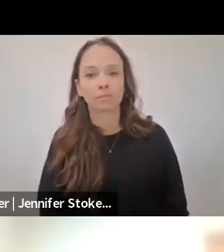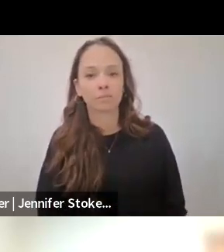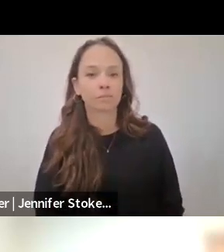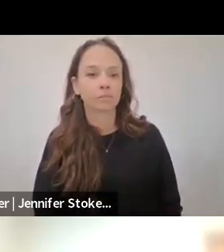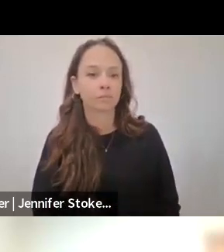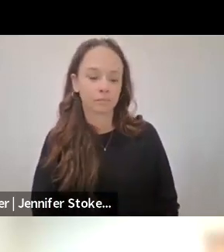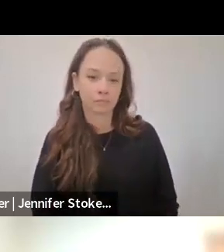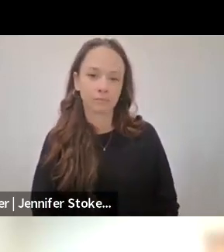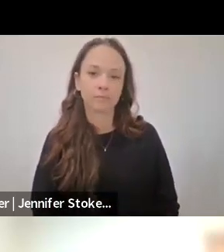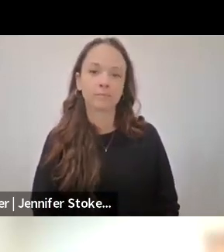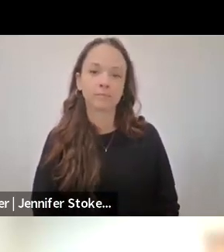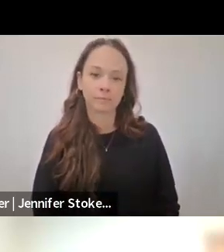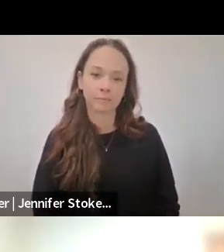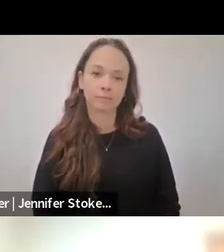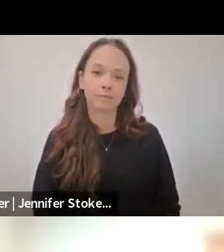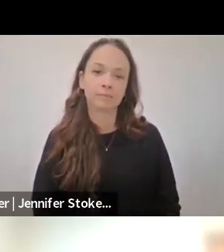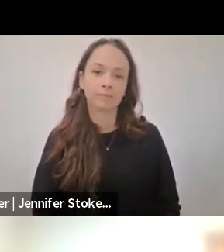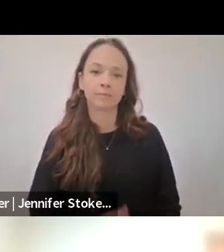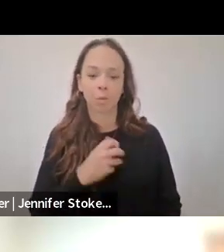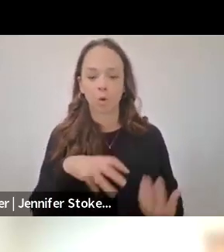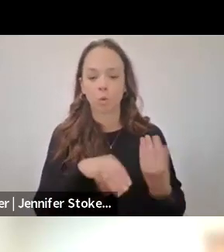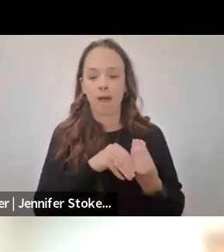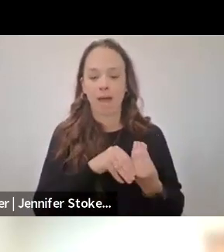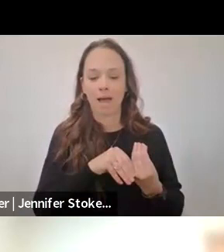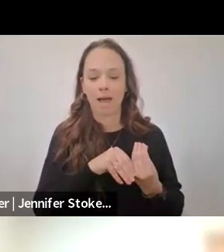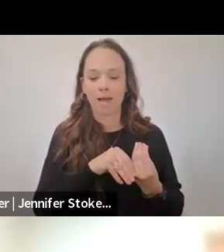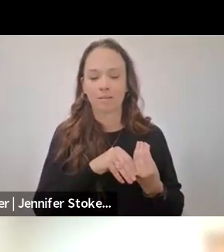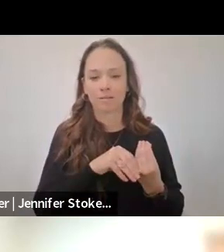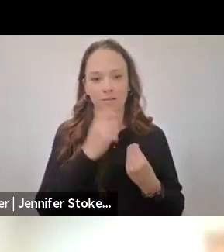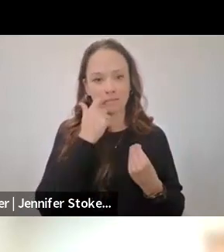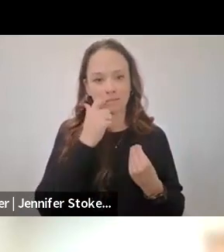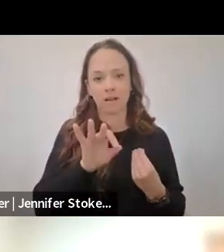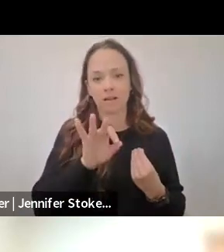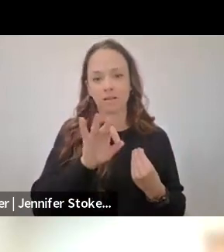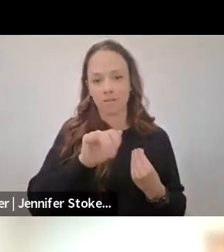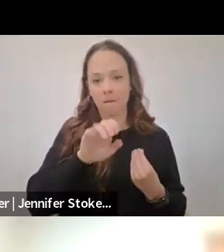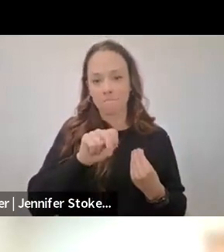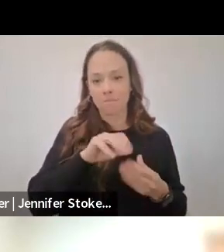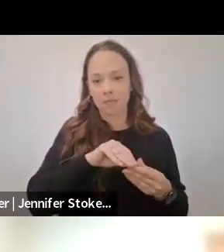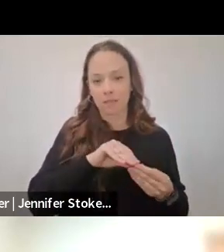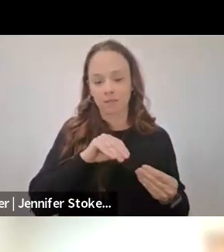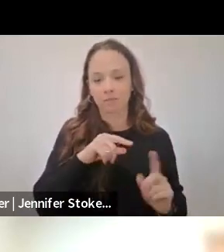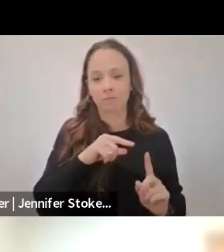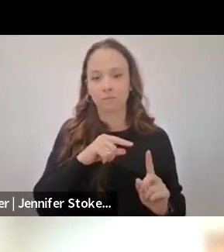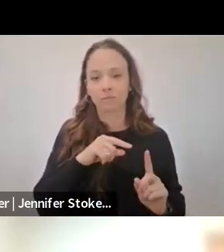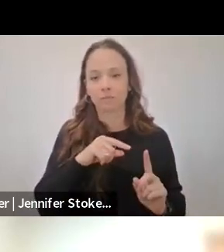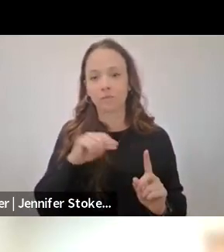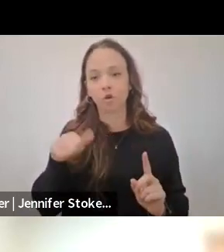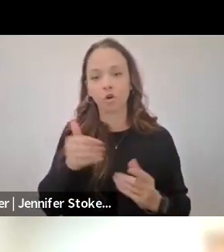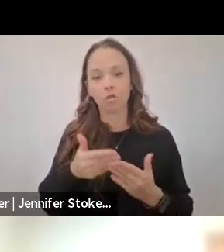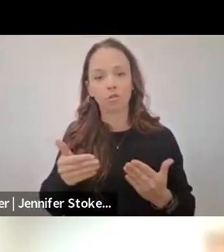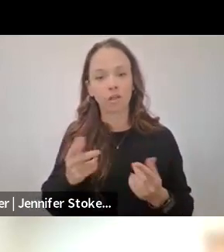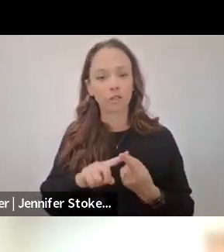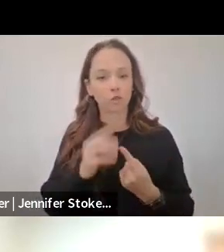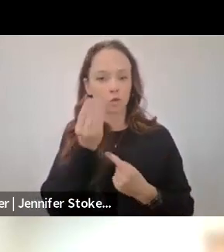and I want to build on what Fabian just said. Another thing to keep in mind